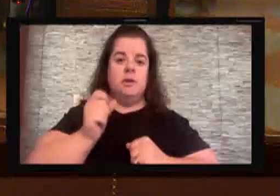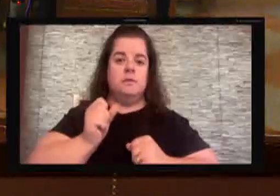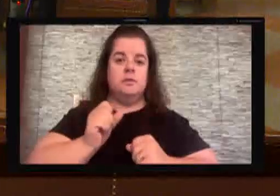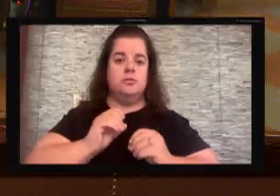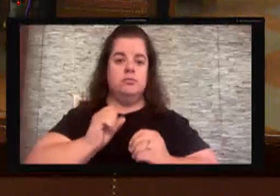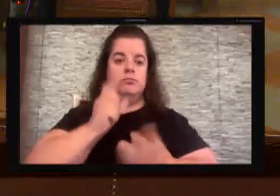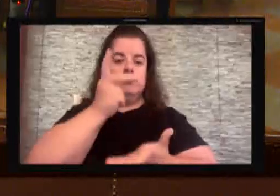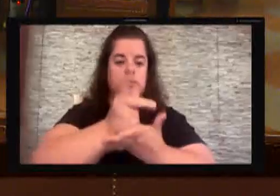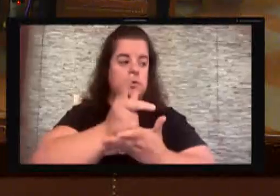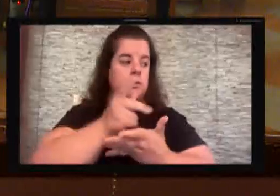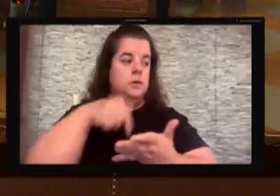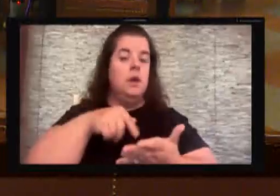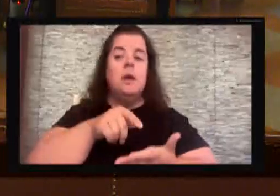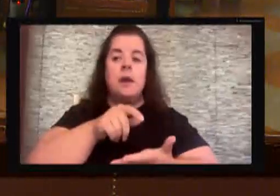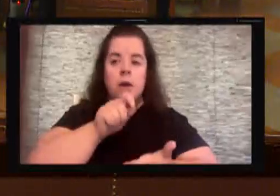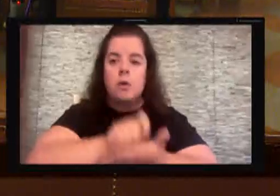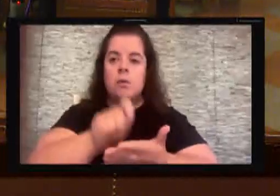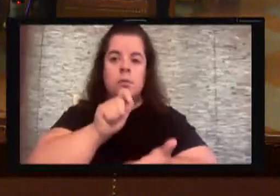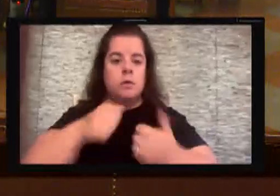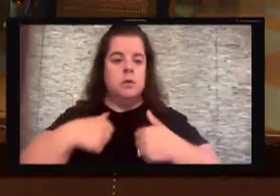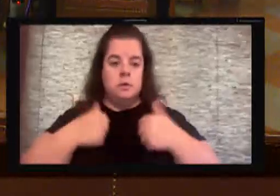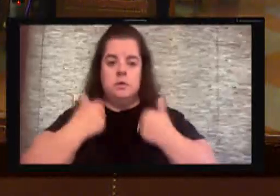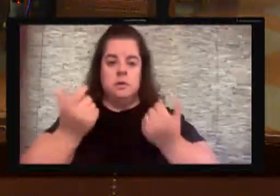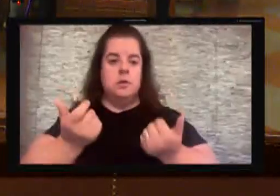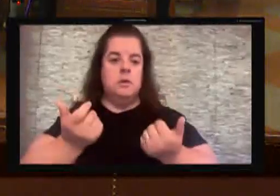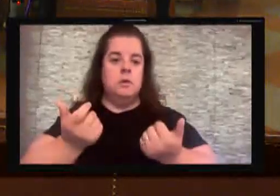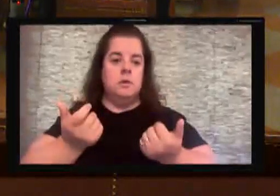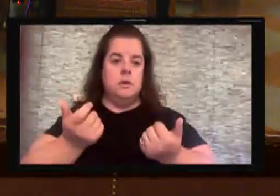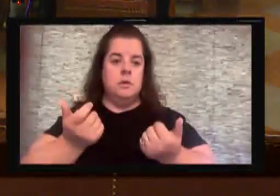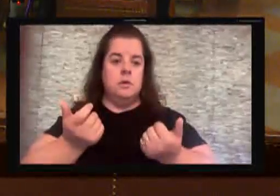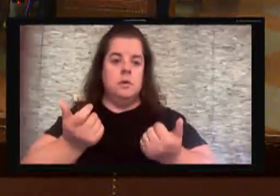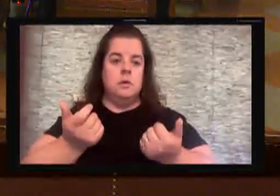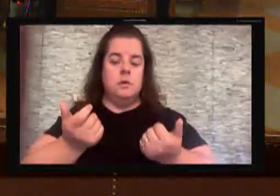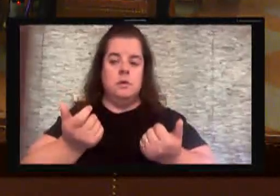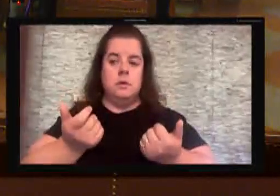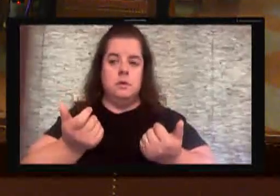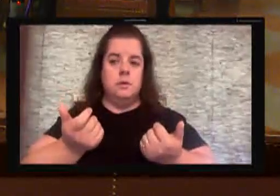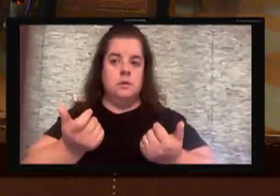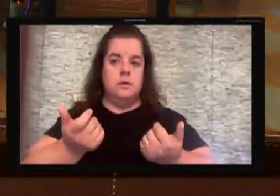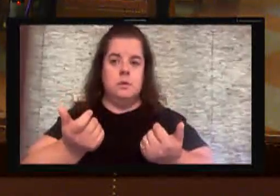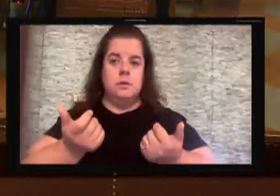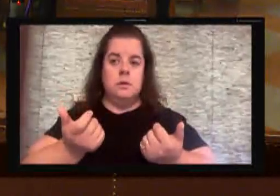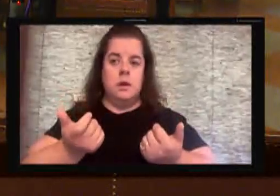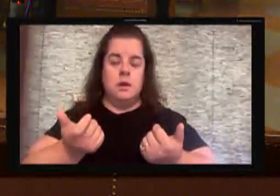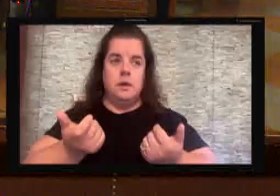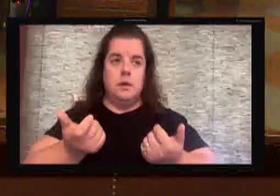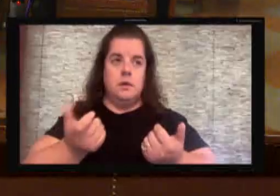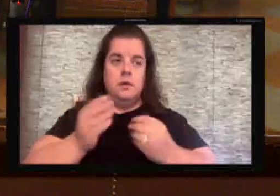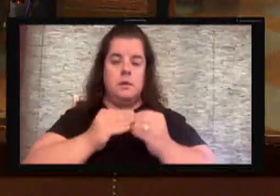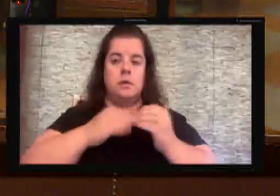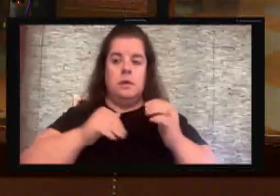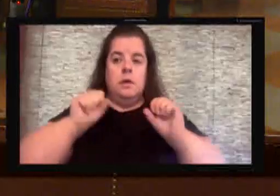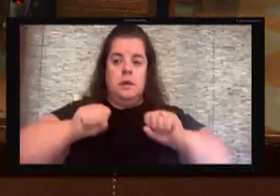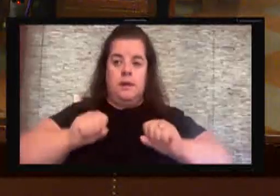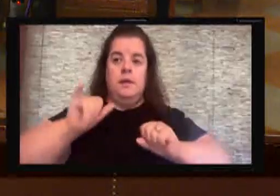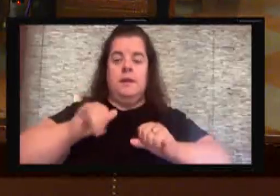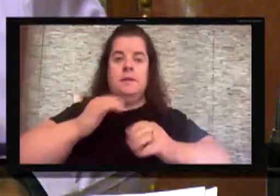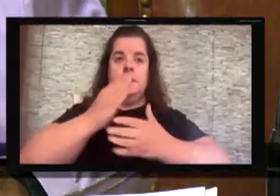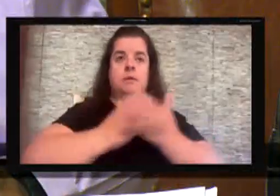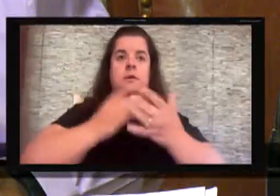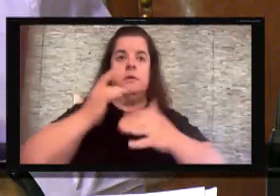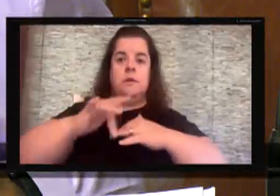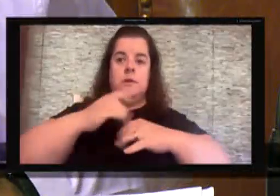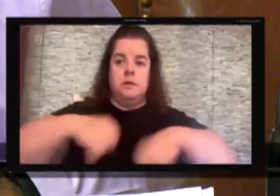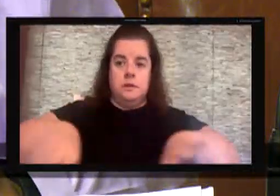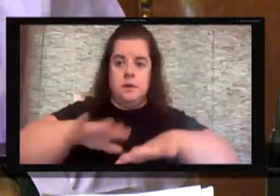Okay. Zero Mansion Street. I just didn't find it. So more than likely, that's a piece of vacant land, and I'll provide you the block and